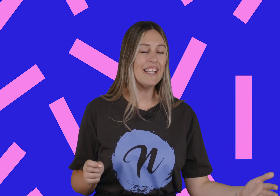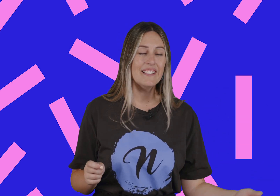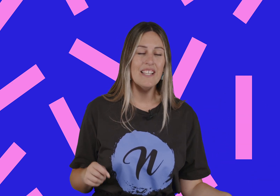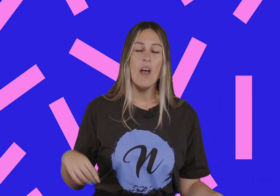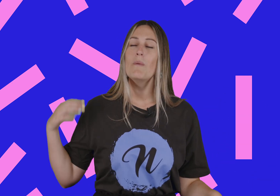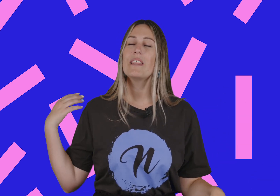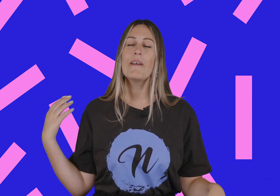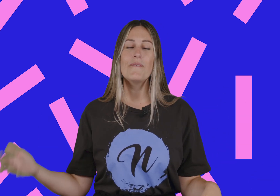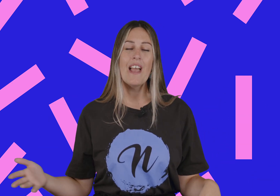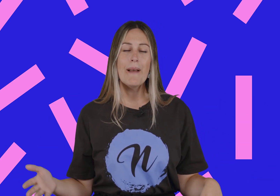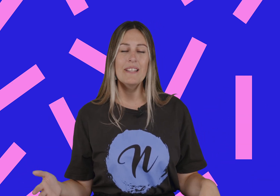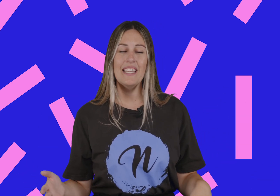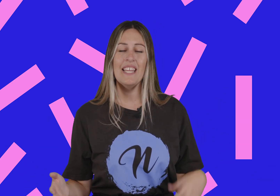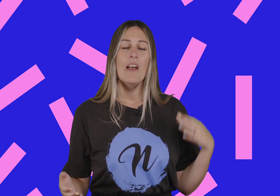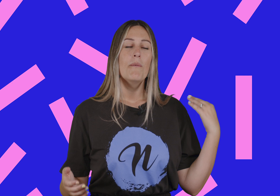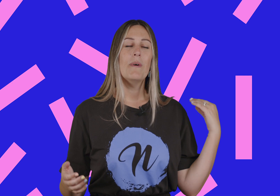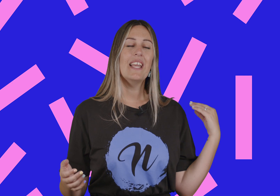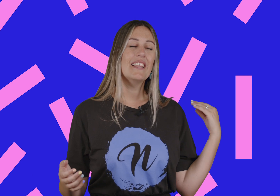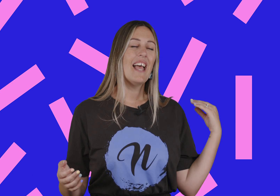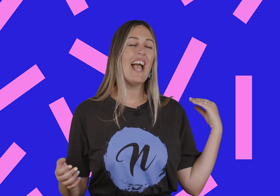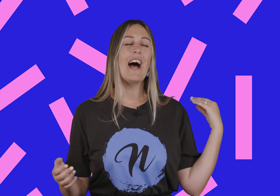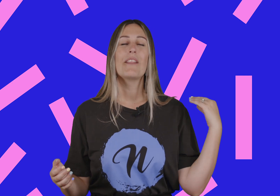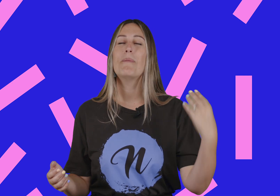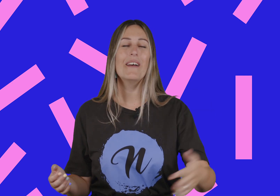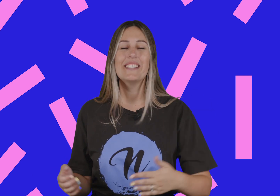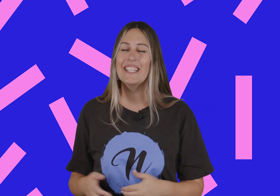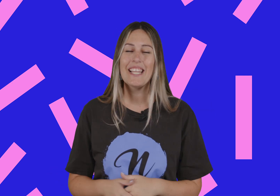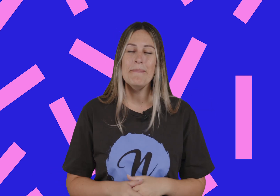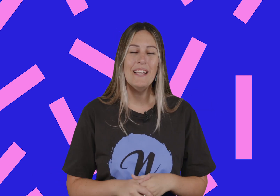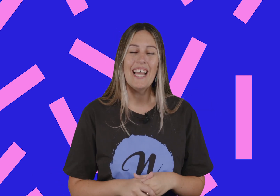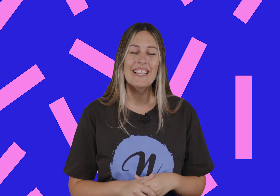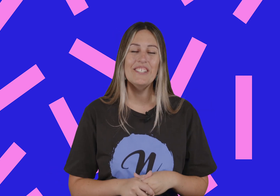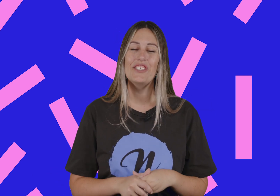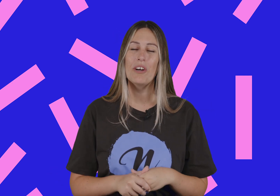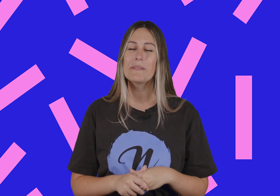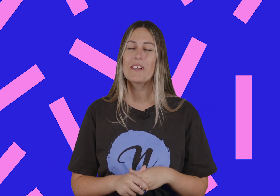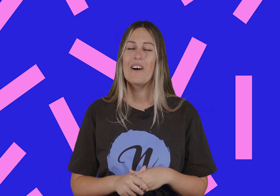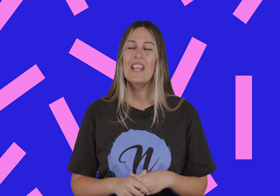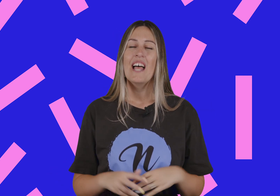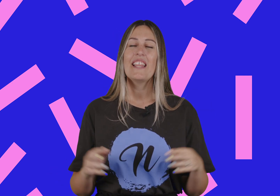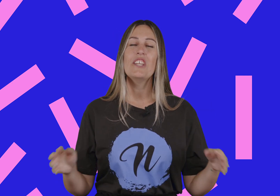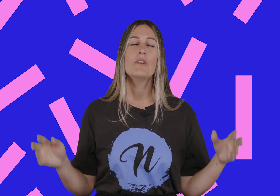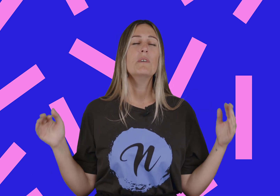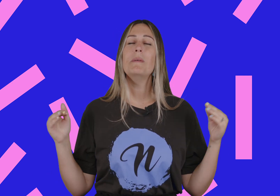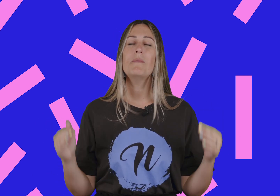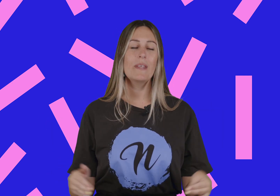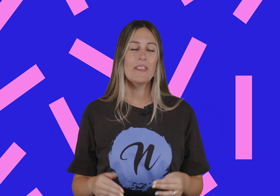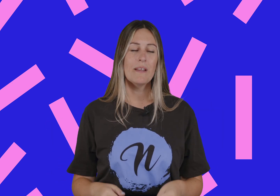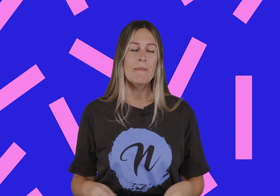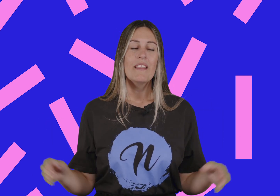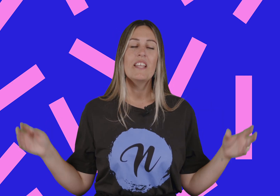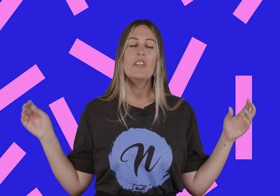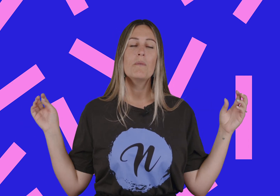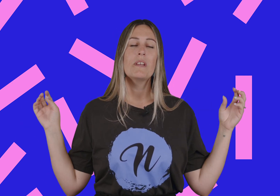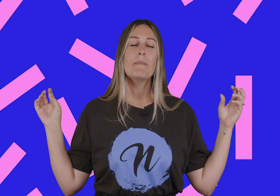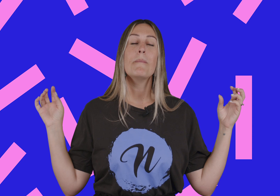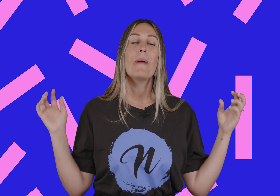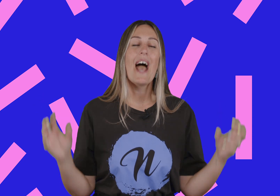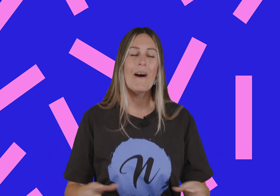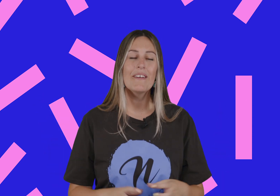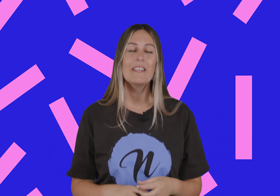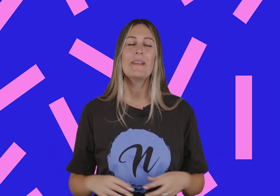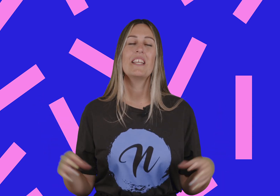their friends, with their family, with the person that they meet at the shops, God, that you would be with them, that you